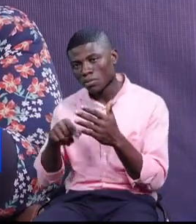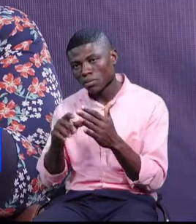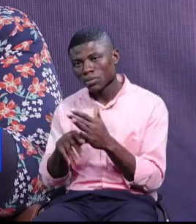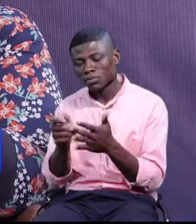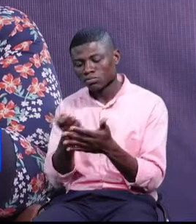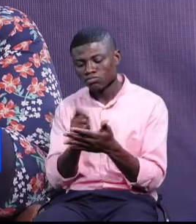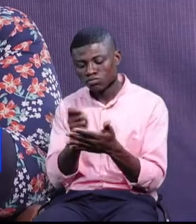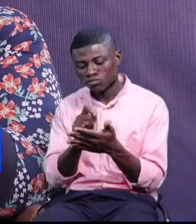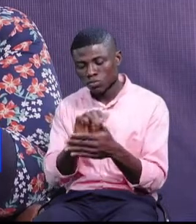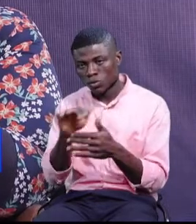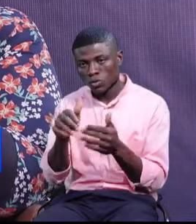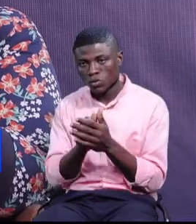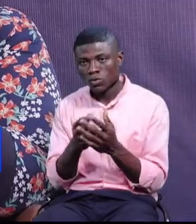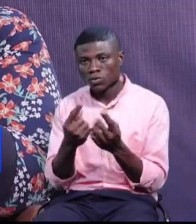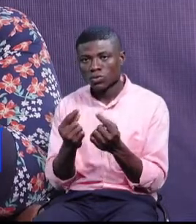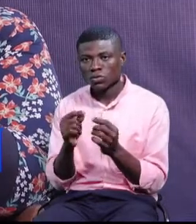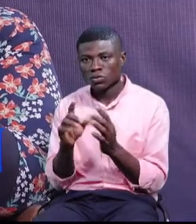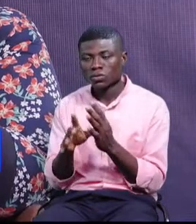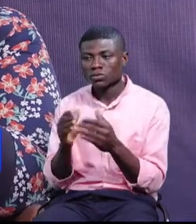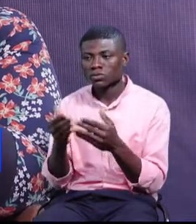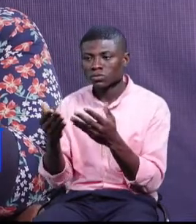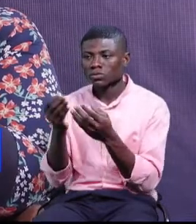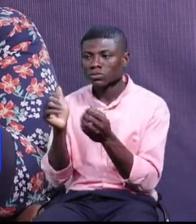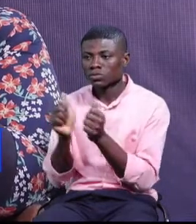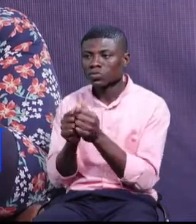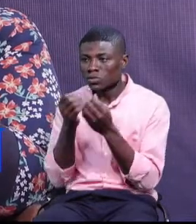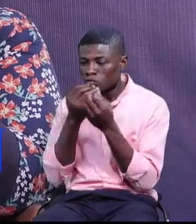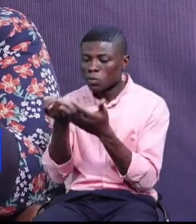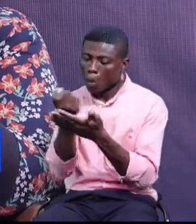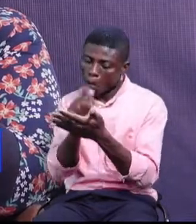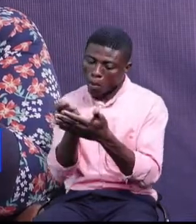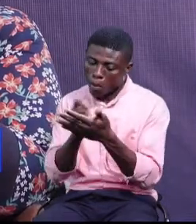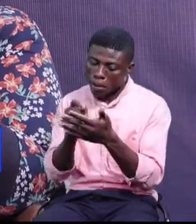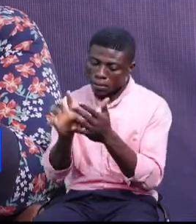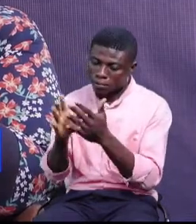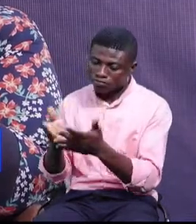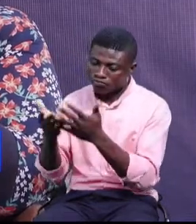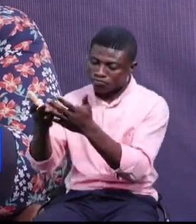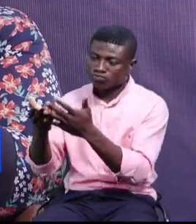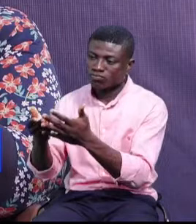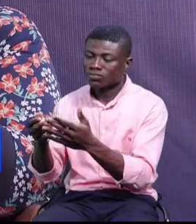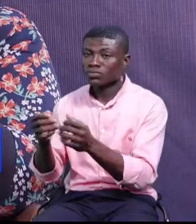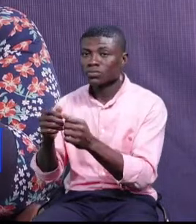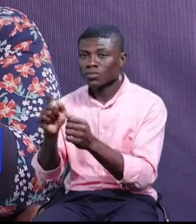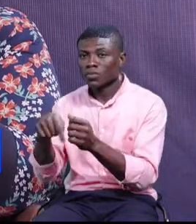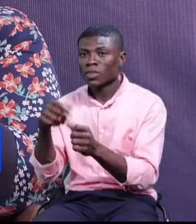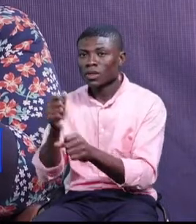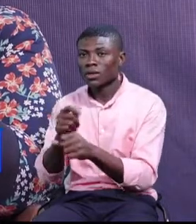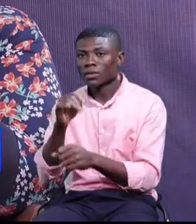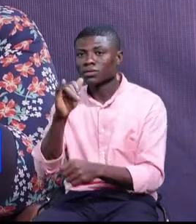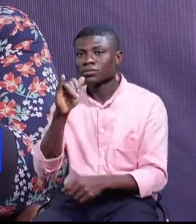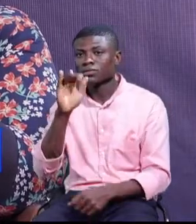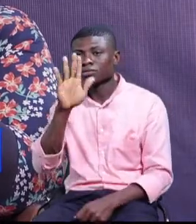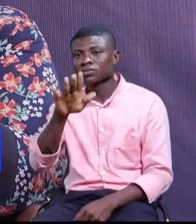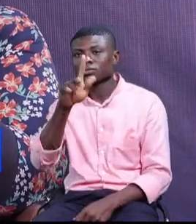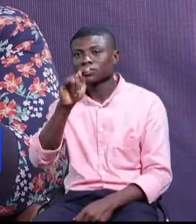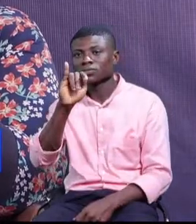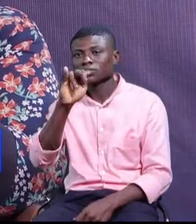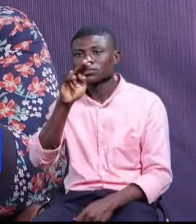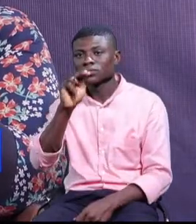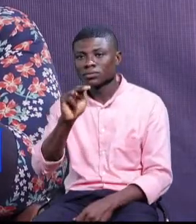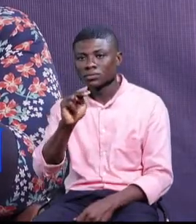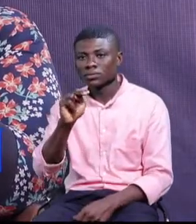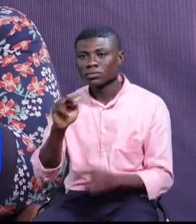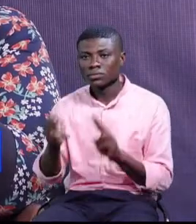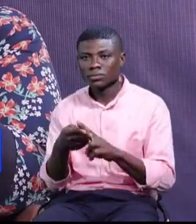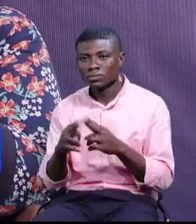then all that you have to do is provide them with the information they need. Of course, you must get your TIN number, and